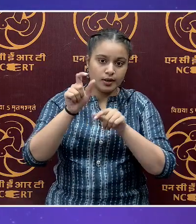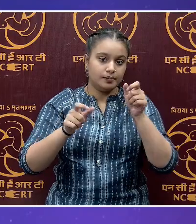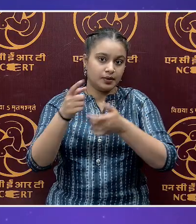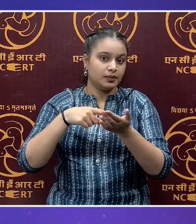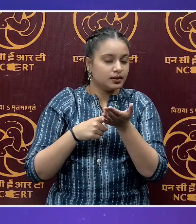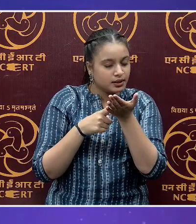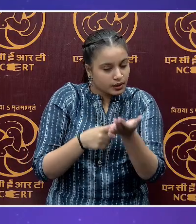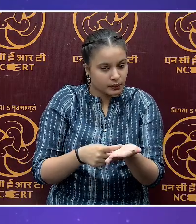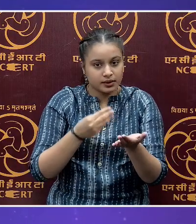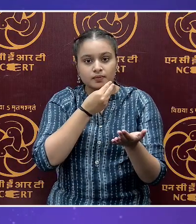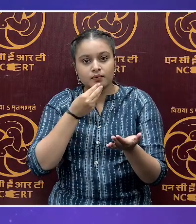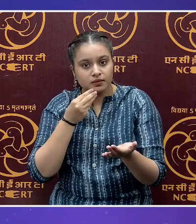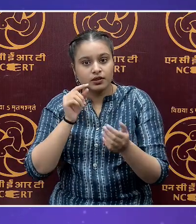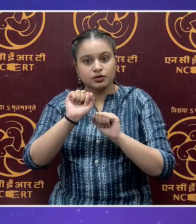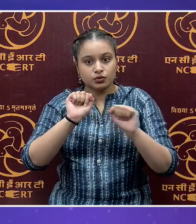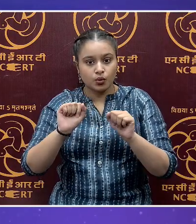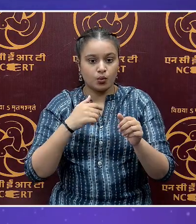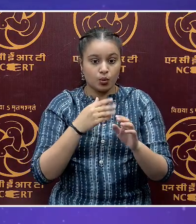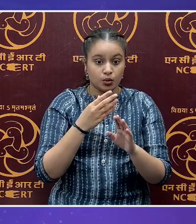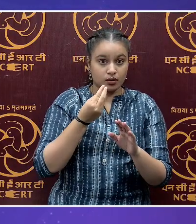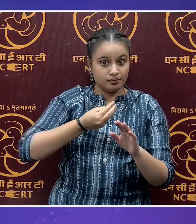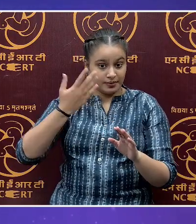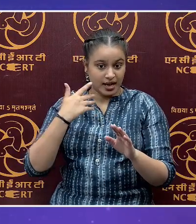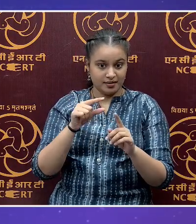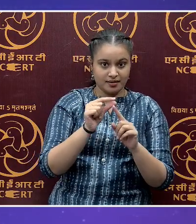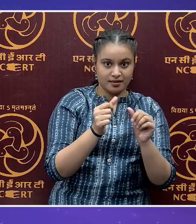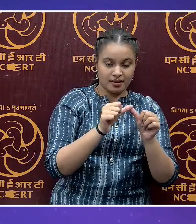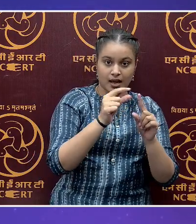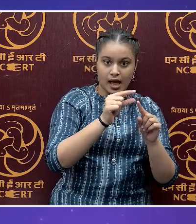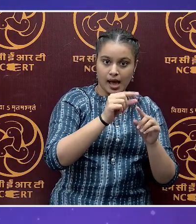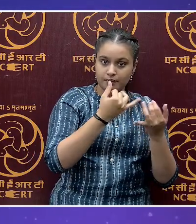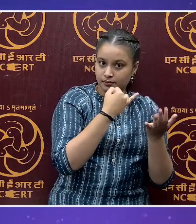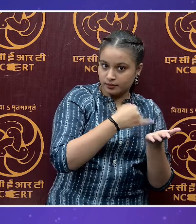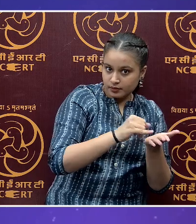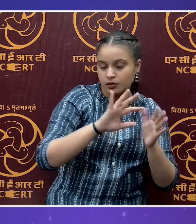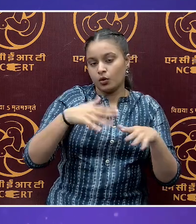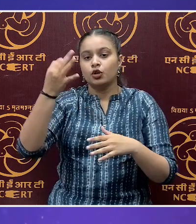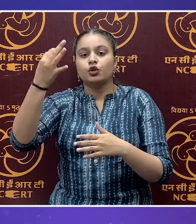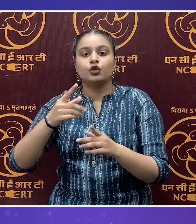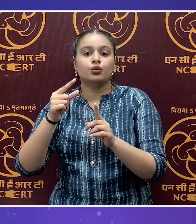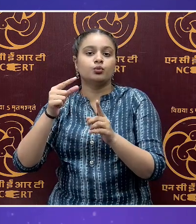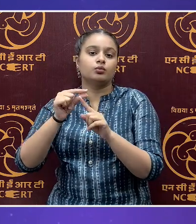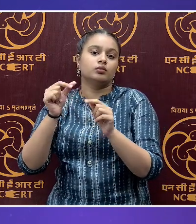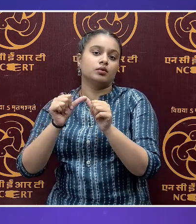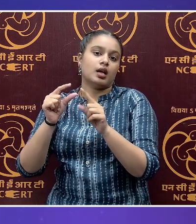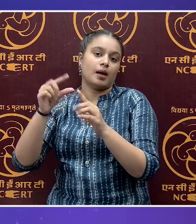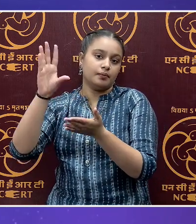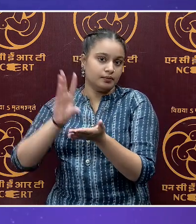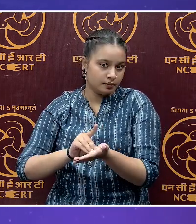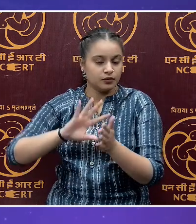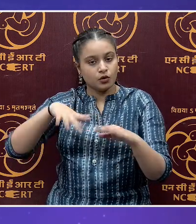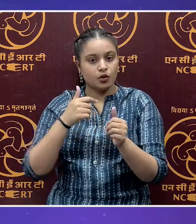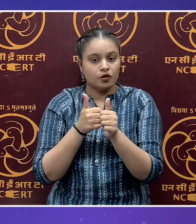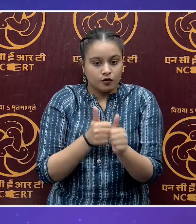kindly uninstall the old version of the PRASHAST app and download the new version from Google Play Store, and make sure that you follow